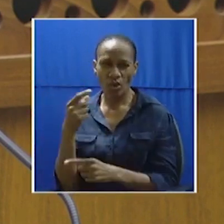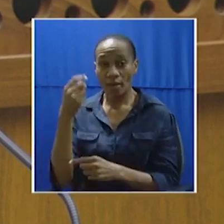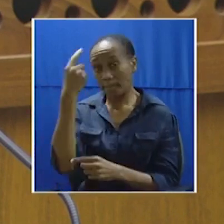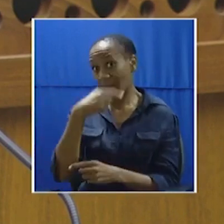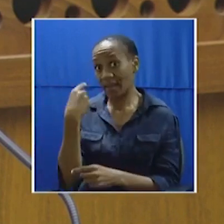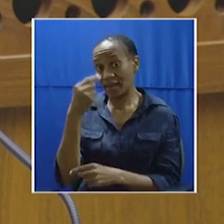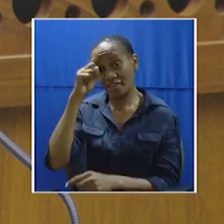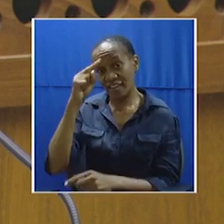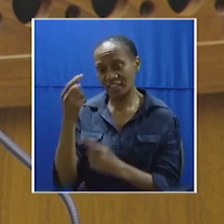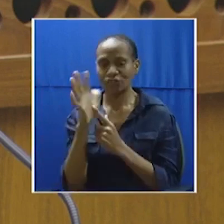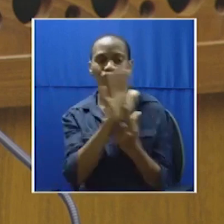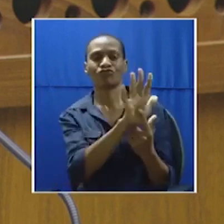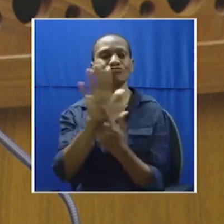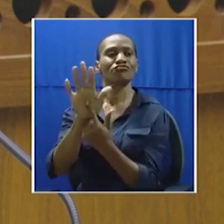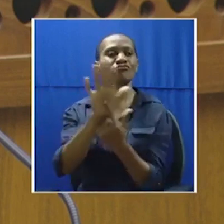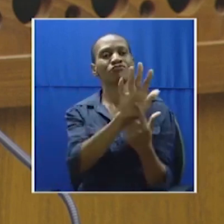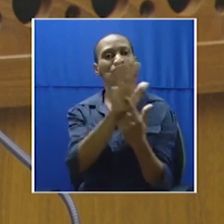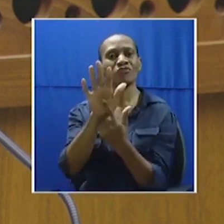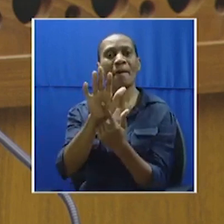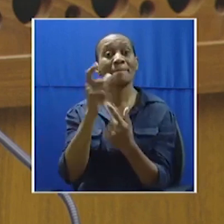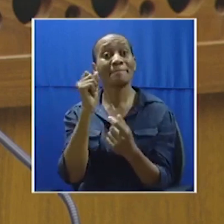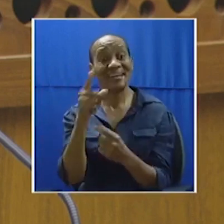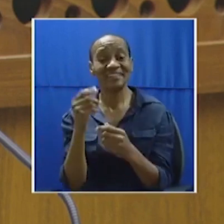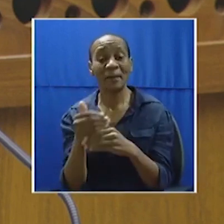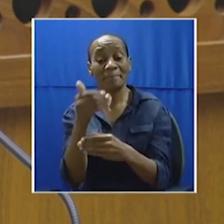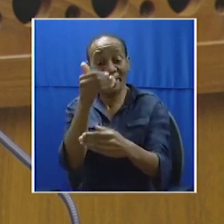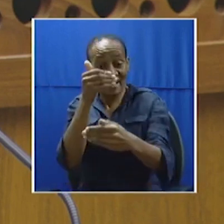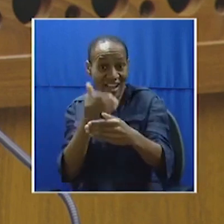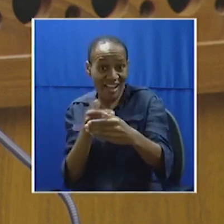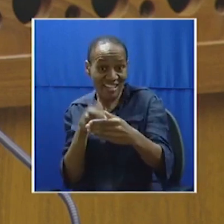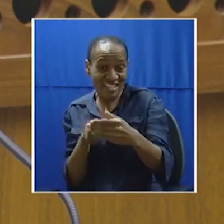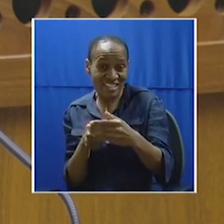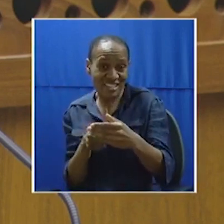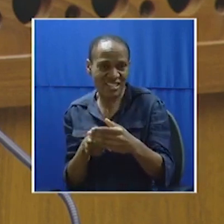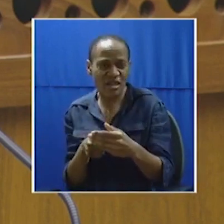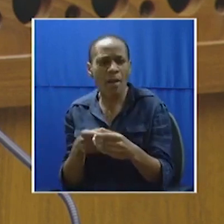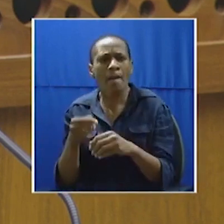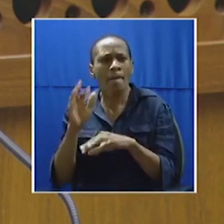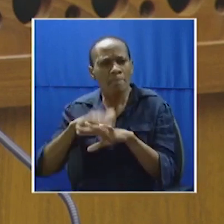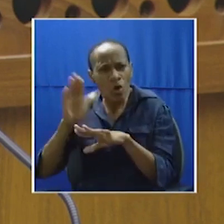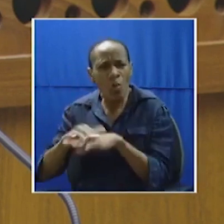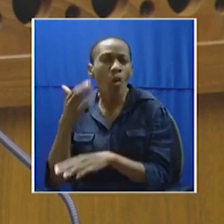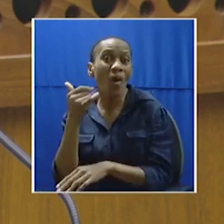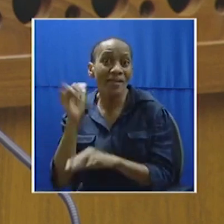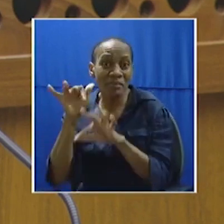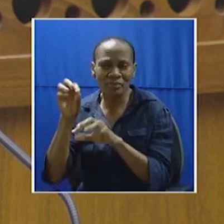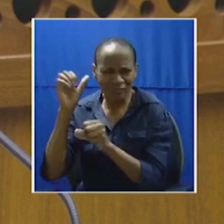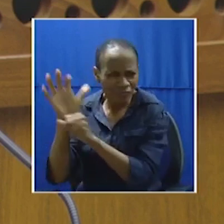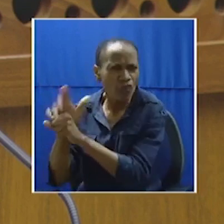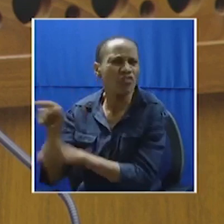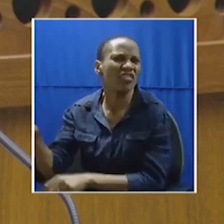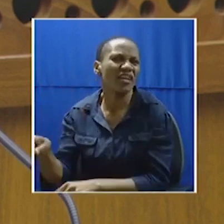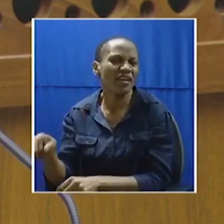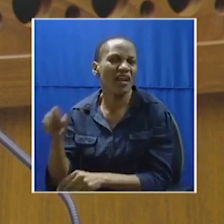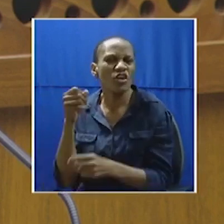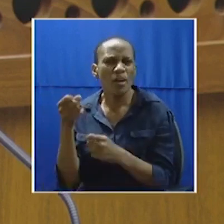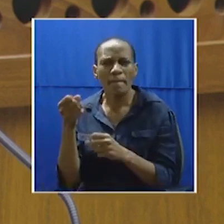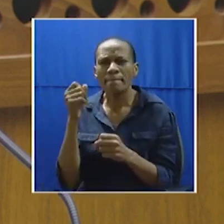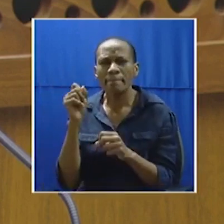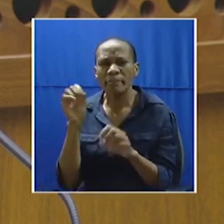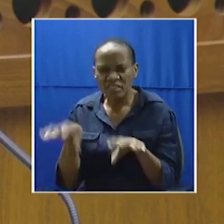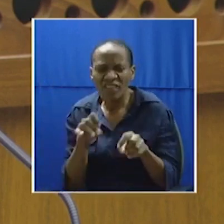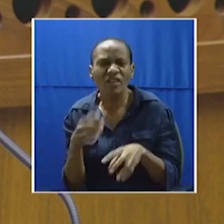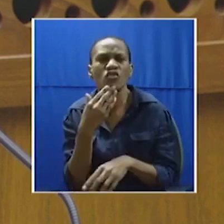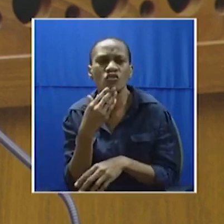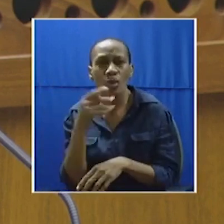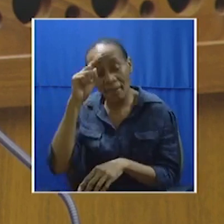to pursue the agenda of white privilege minority to the detriment of black majority. Their